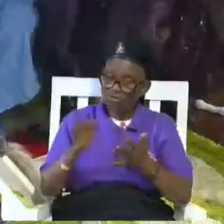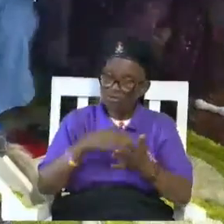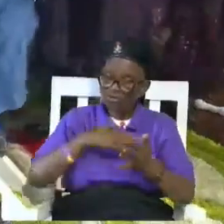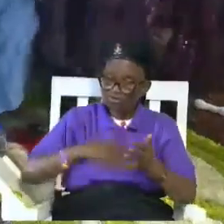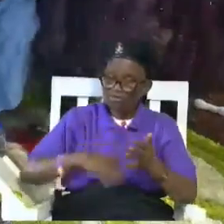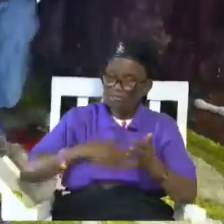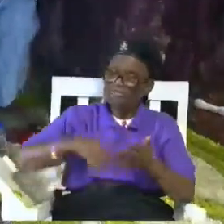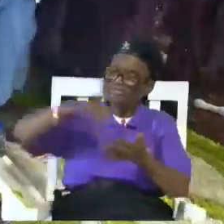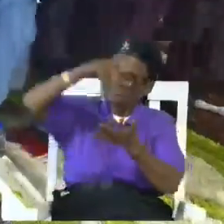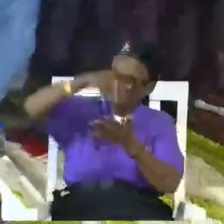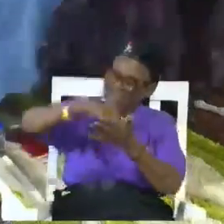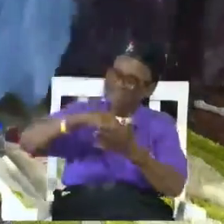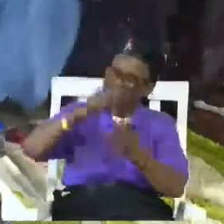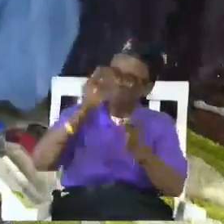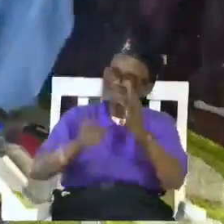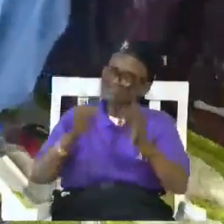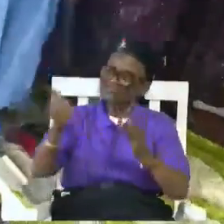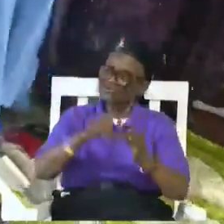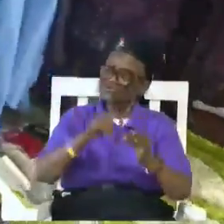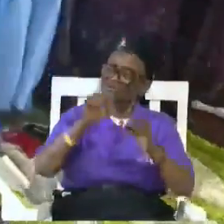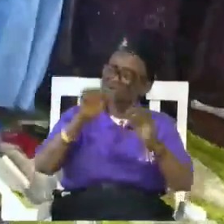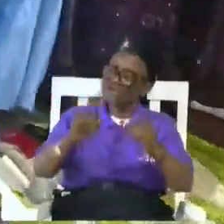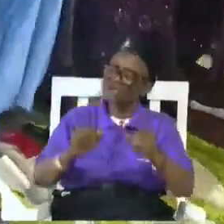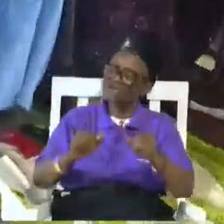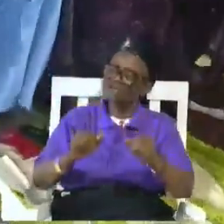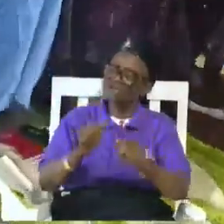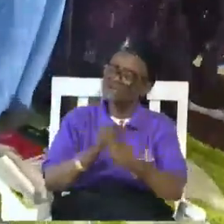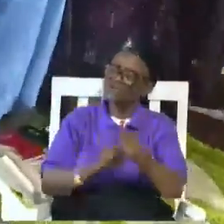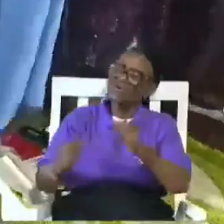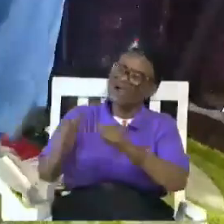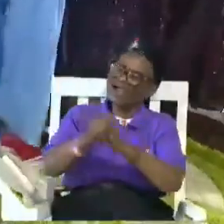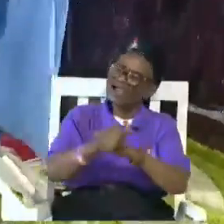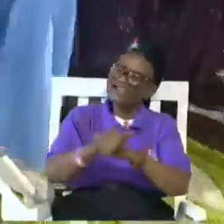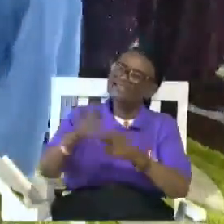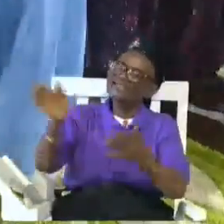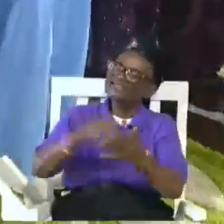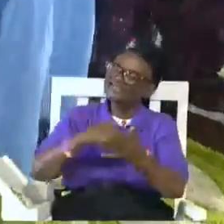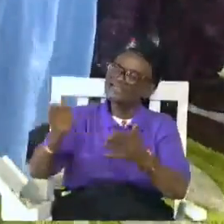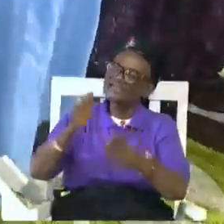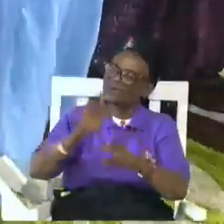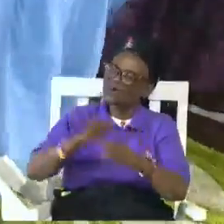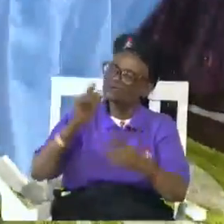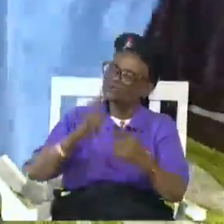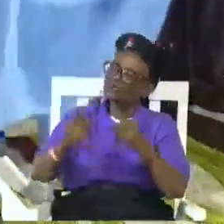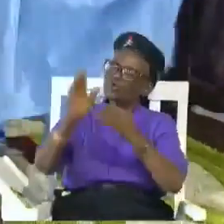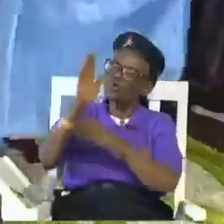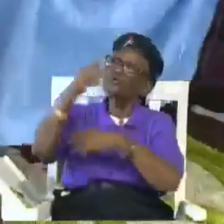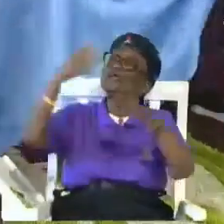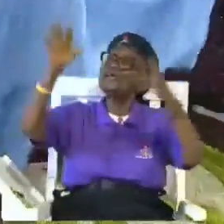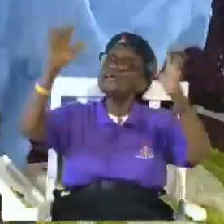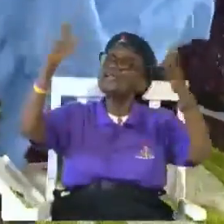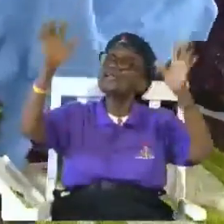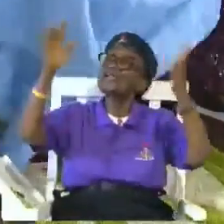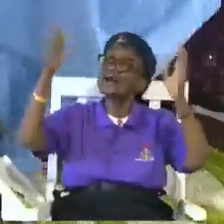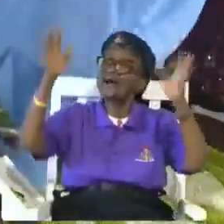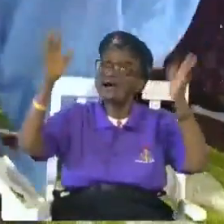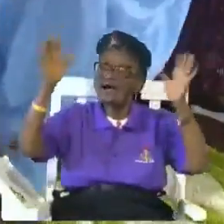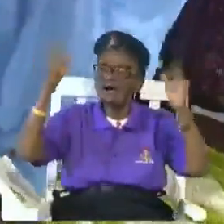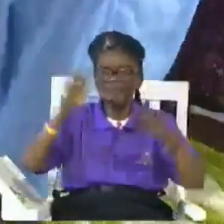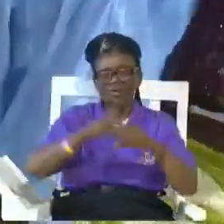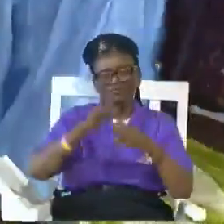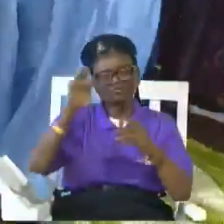And just go ahead, sing unto God. Clap unto Him. Dance before